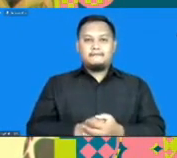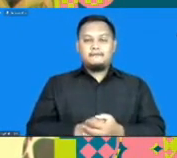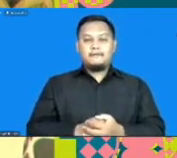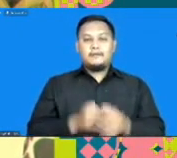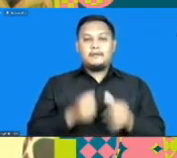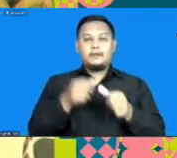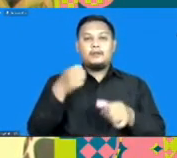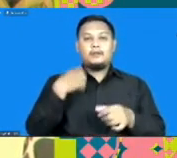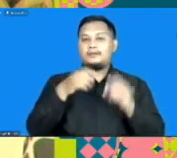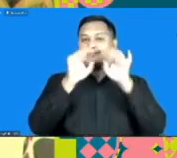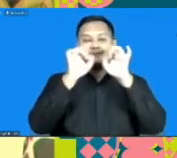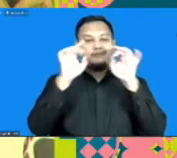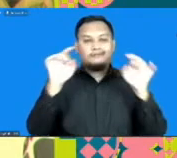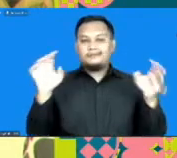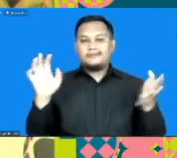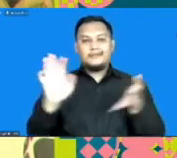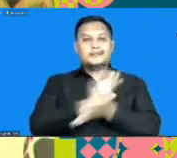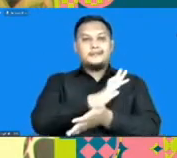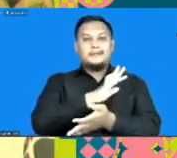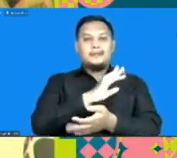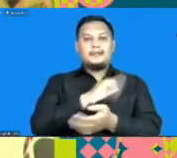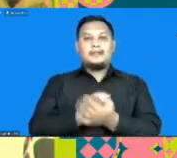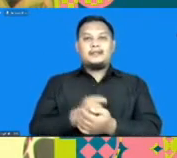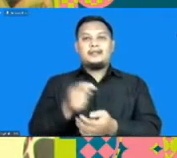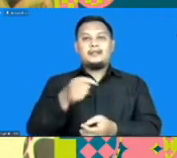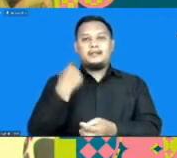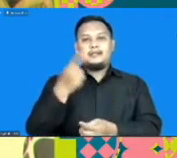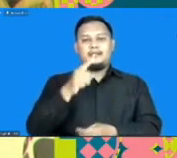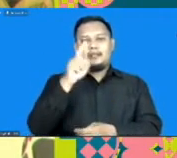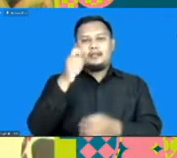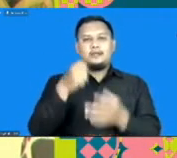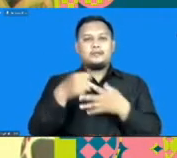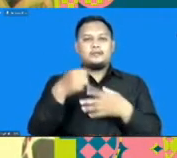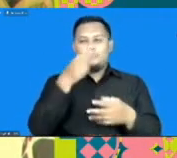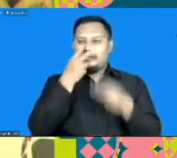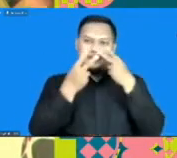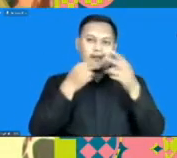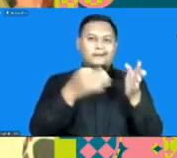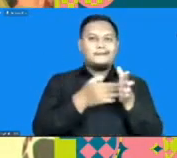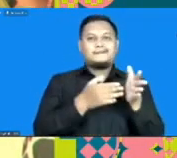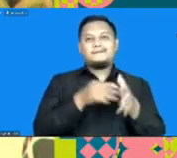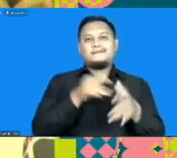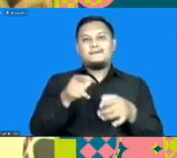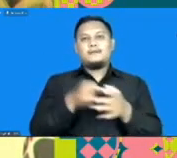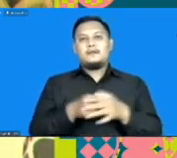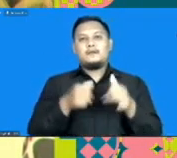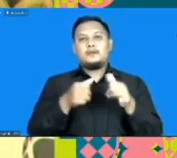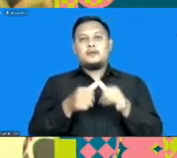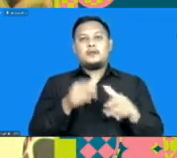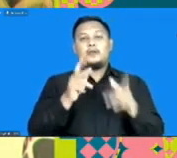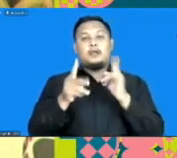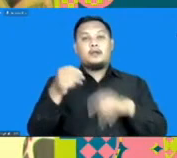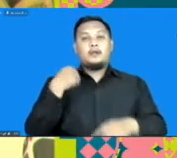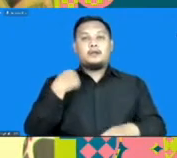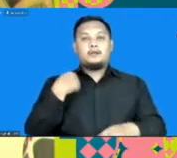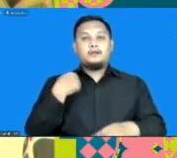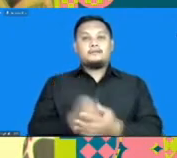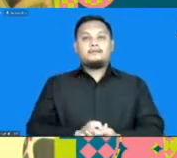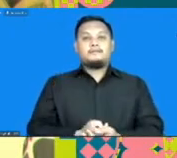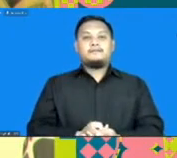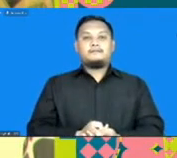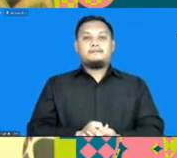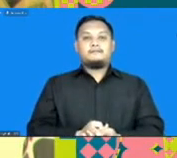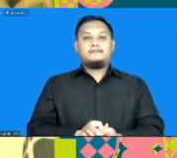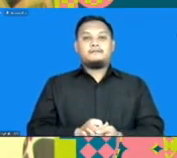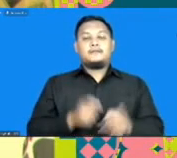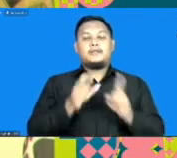these challenges, you know. And now with the liberal democratic, you know, liberal in Indonesia, because Indonesia now is actually